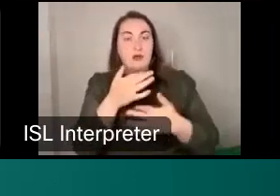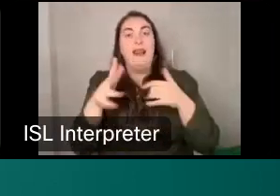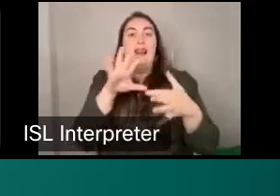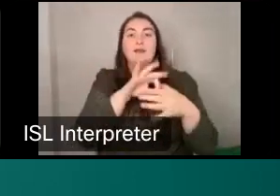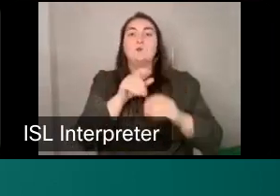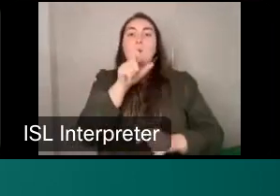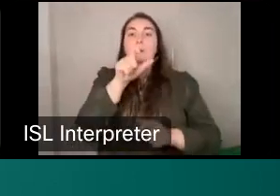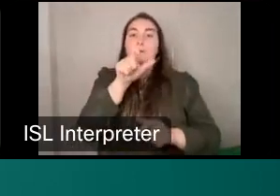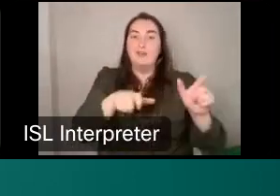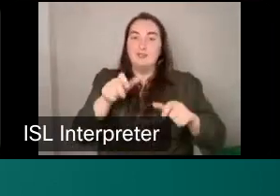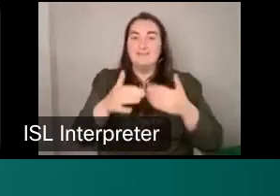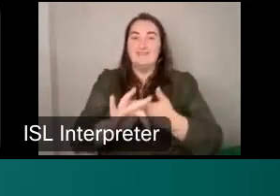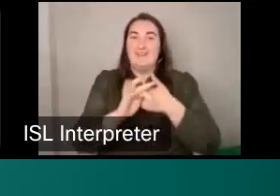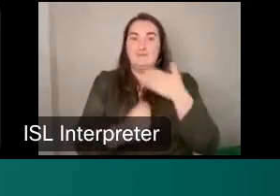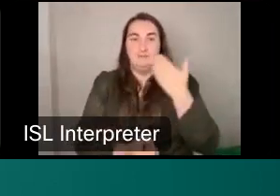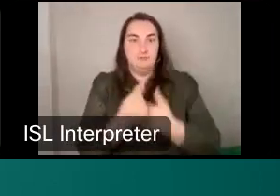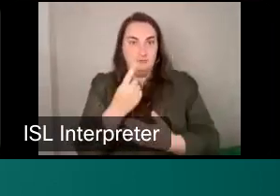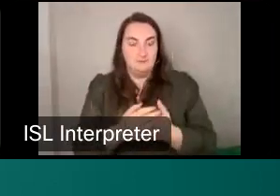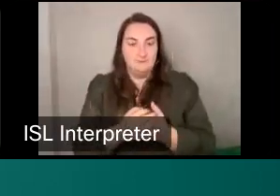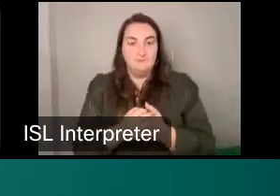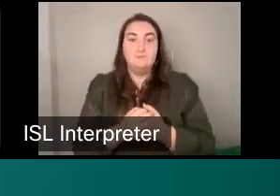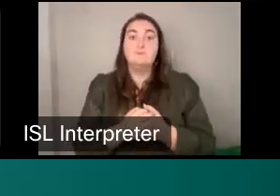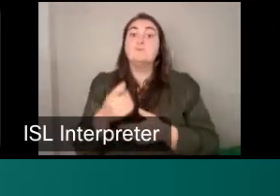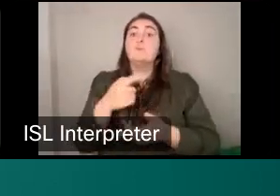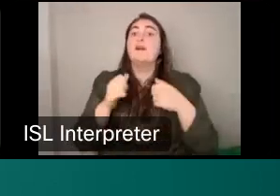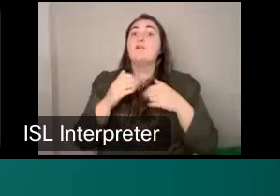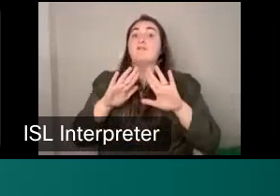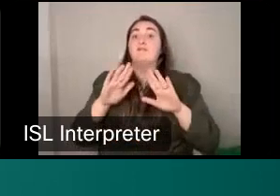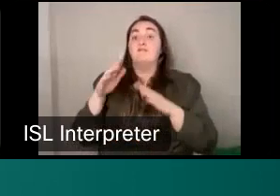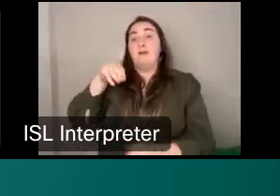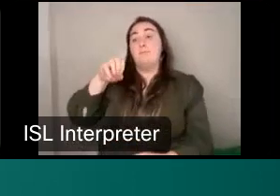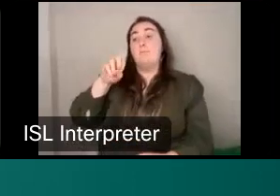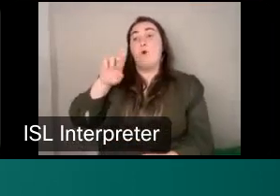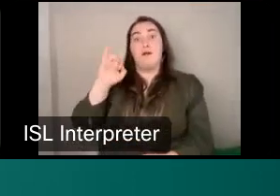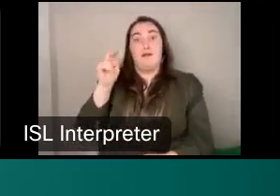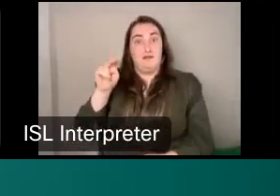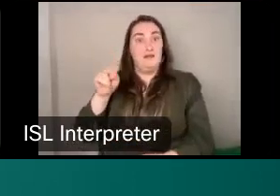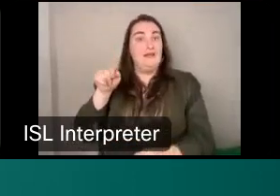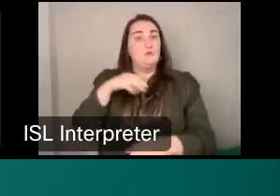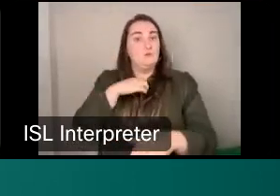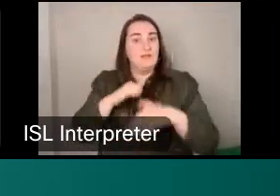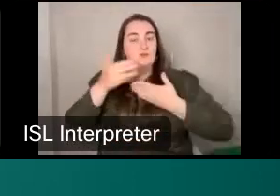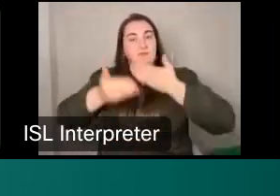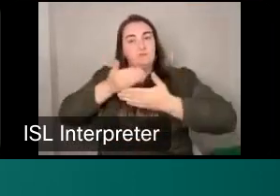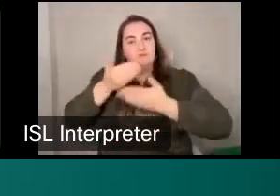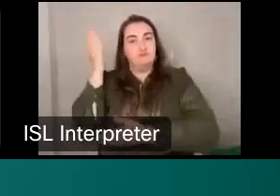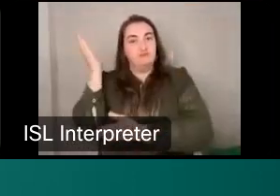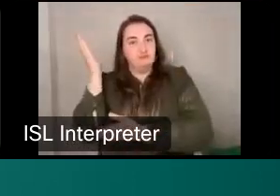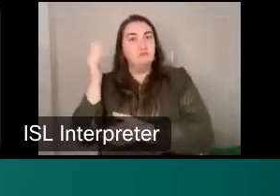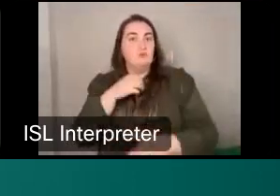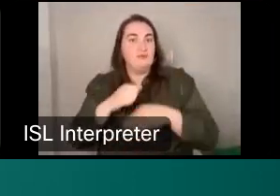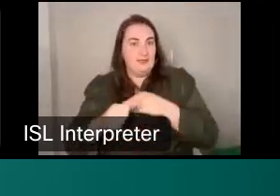to welcome back Morgan Lucey, Head of National Employee Assistance Services from the HSE's Workplace Health and Wellbeing